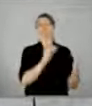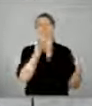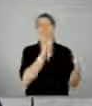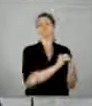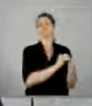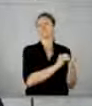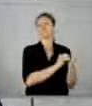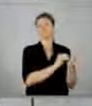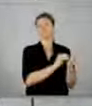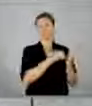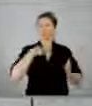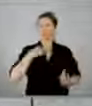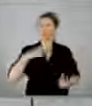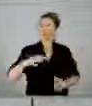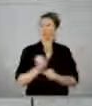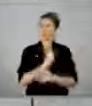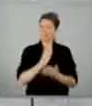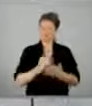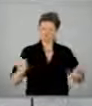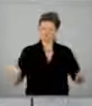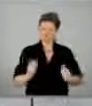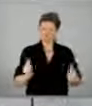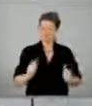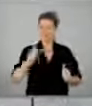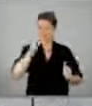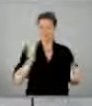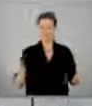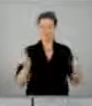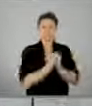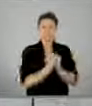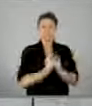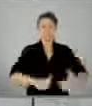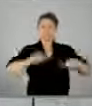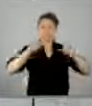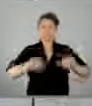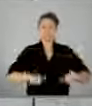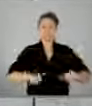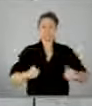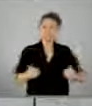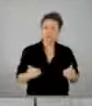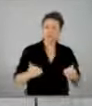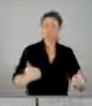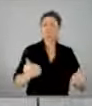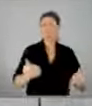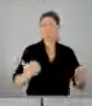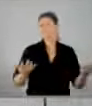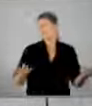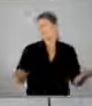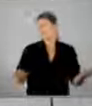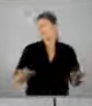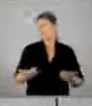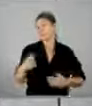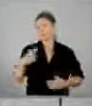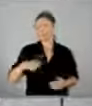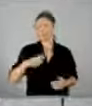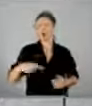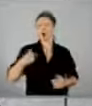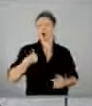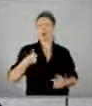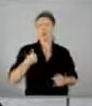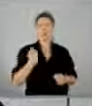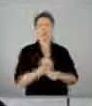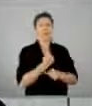get things done here. Where things can't get done and the Parliament doesn't support things, then why would we put people through